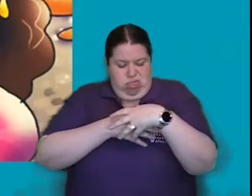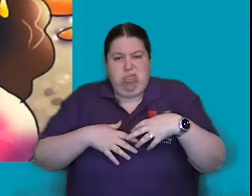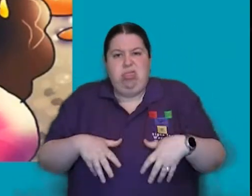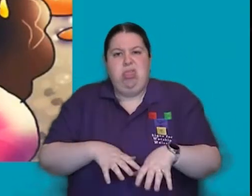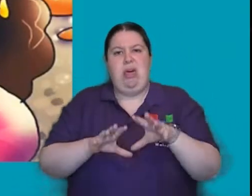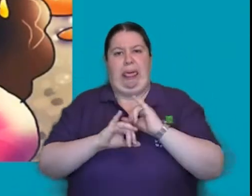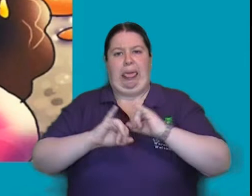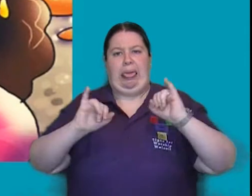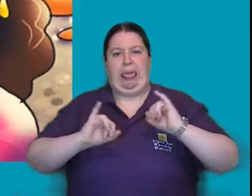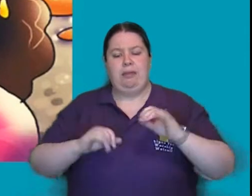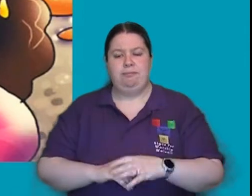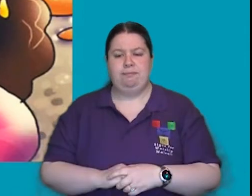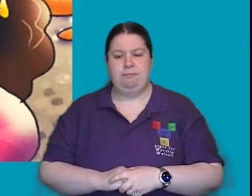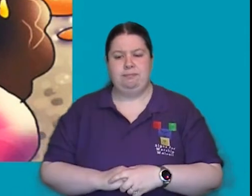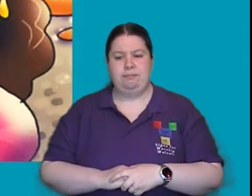and face.